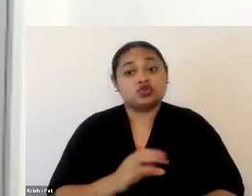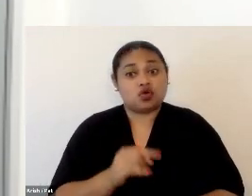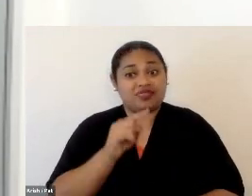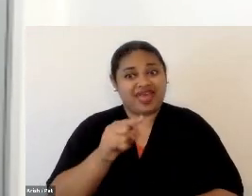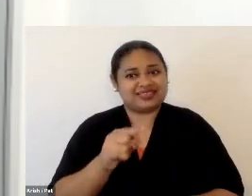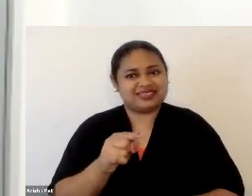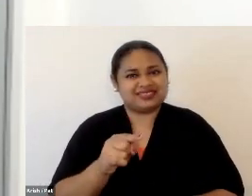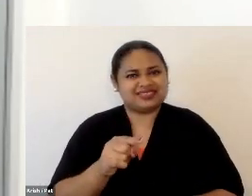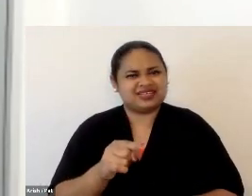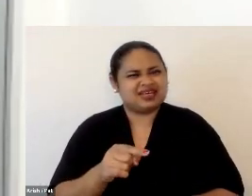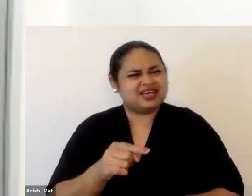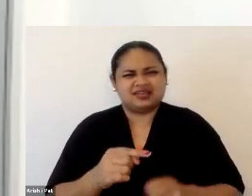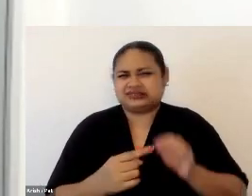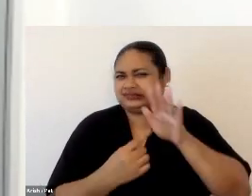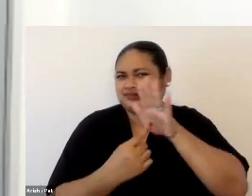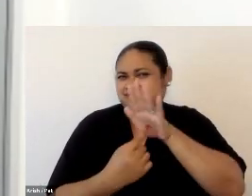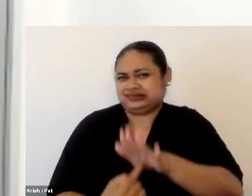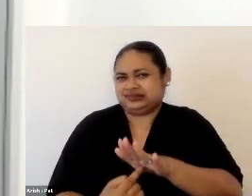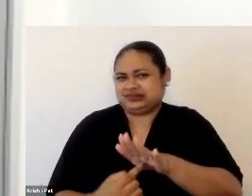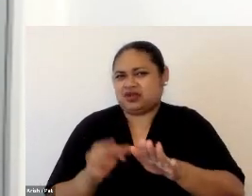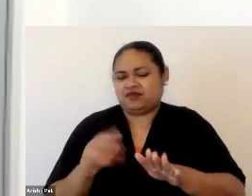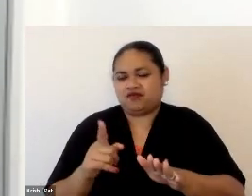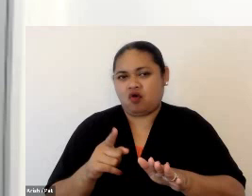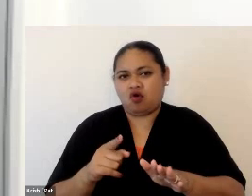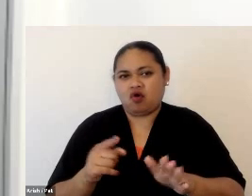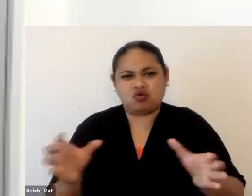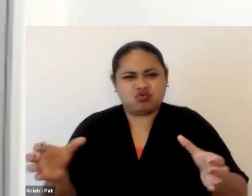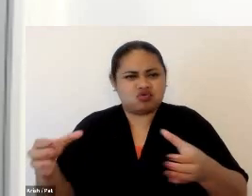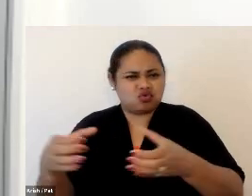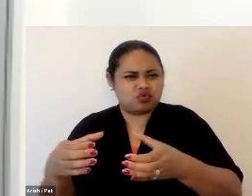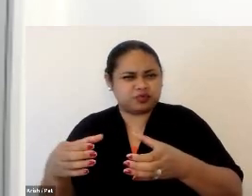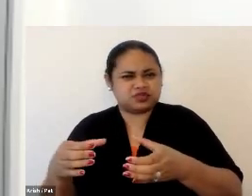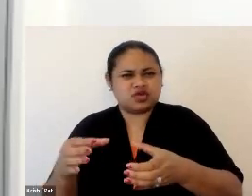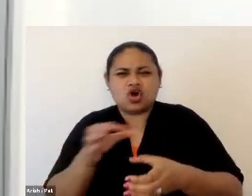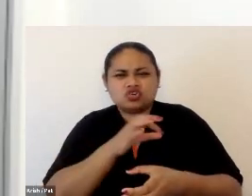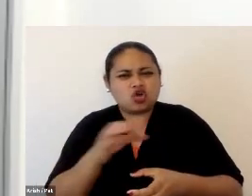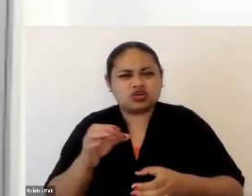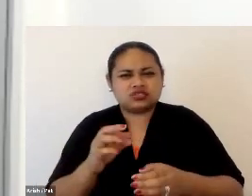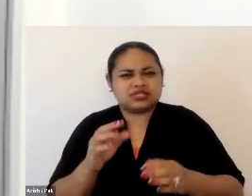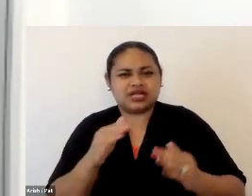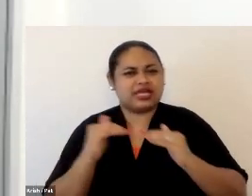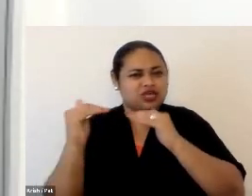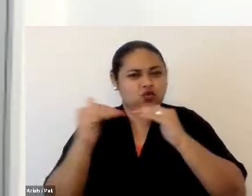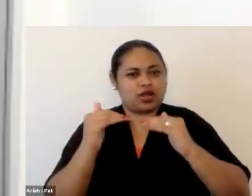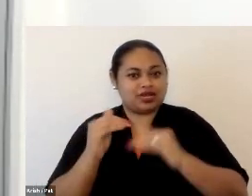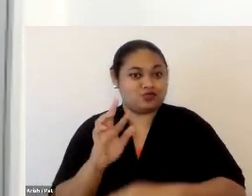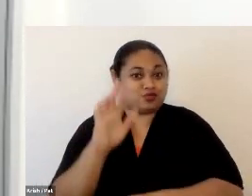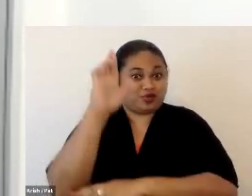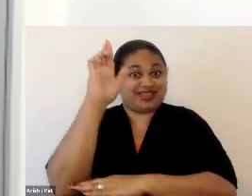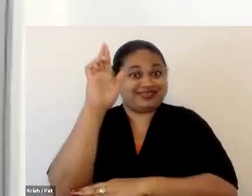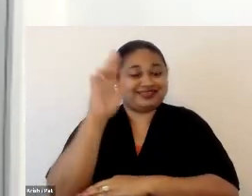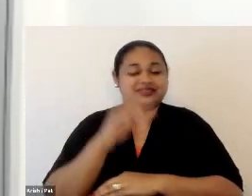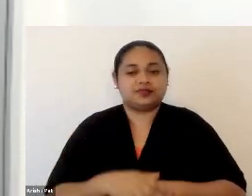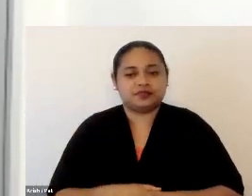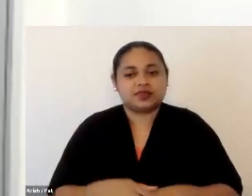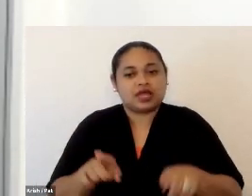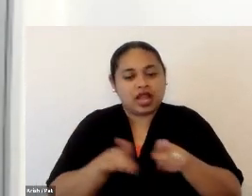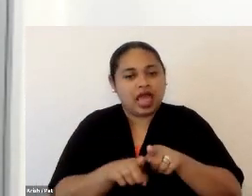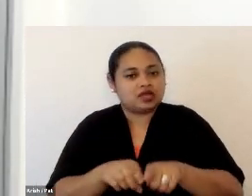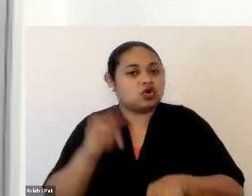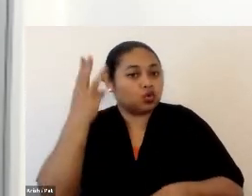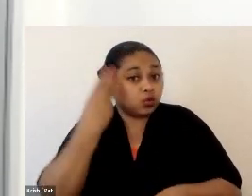most detrimental for vulnerable groups or groups who are not equally represented in data sets, such as women